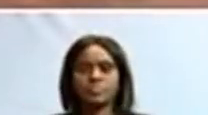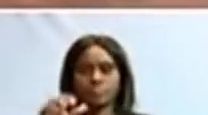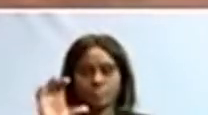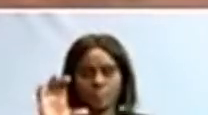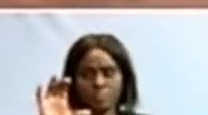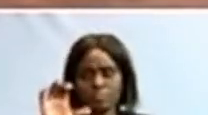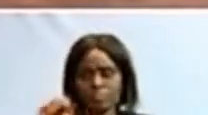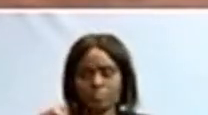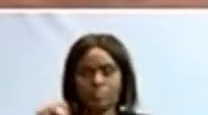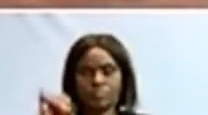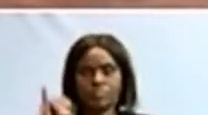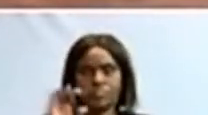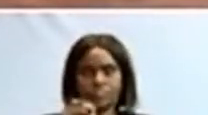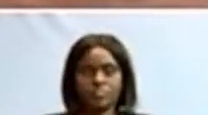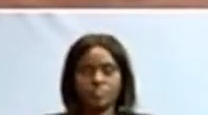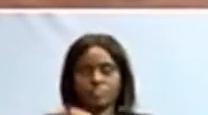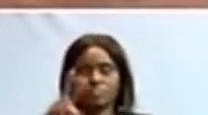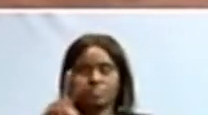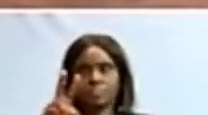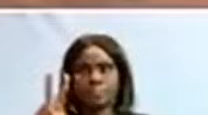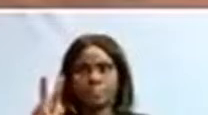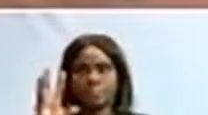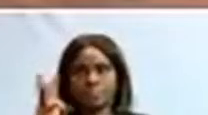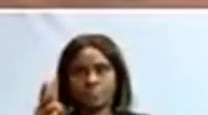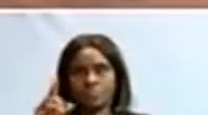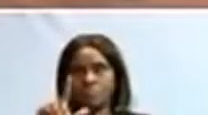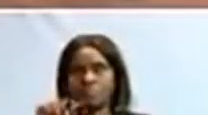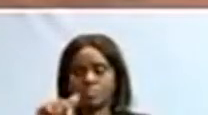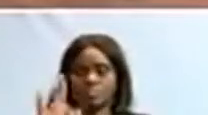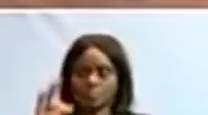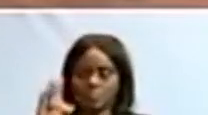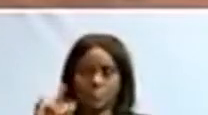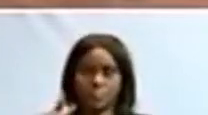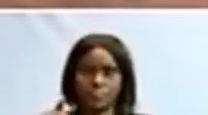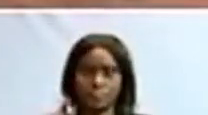SI number 226 of 2017,